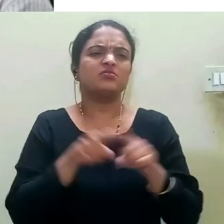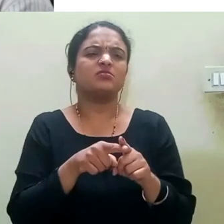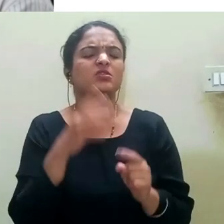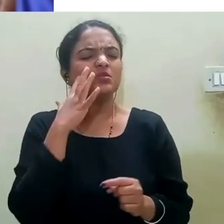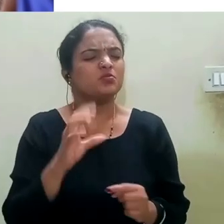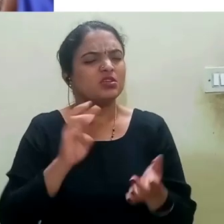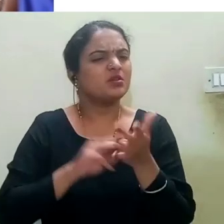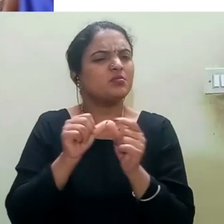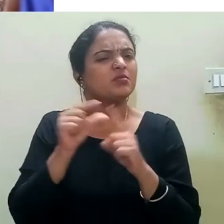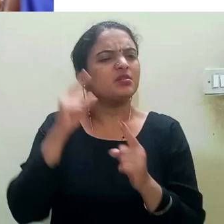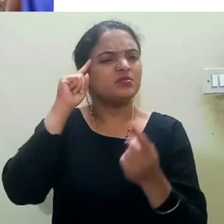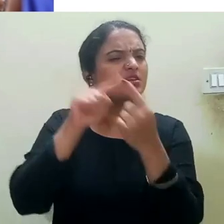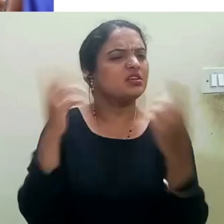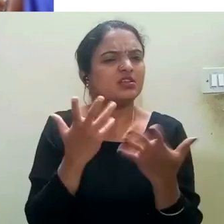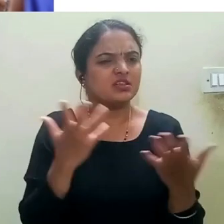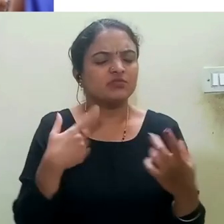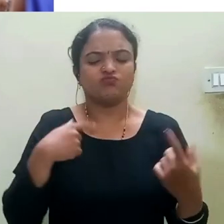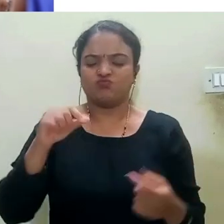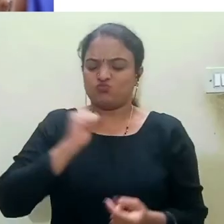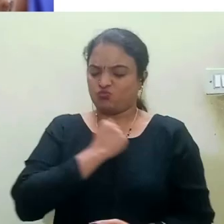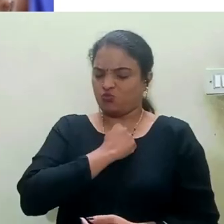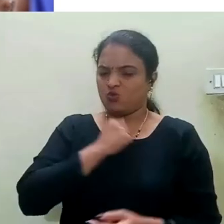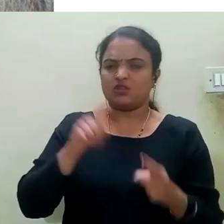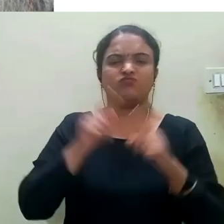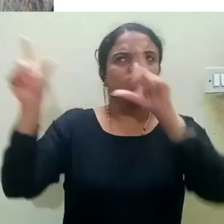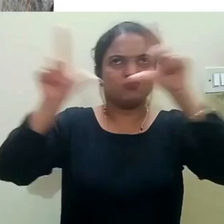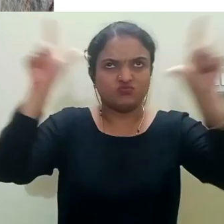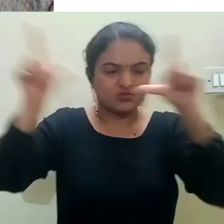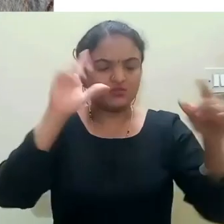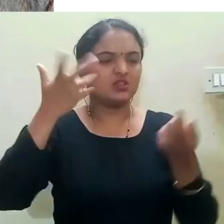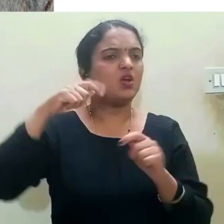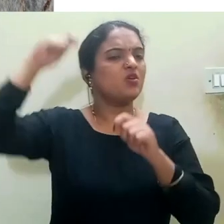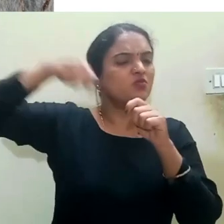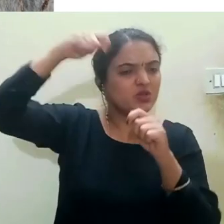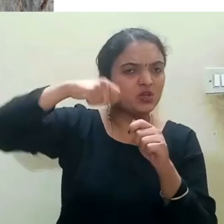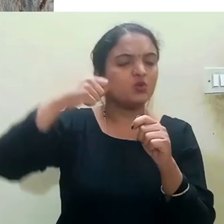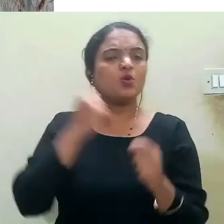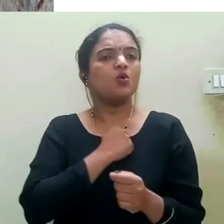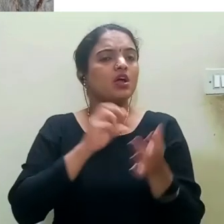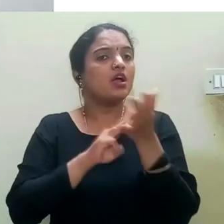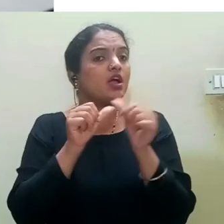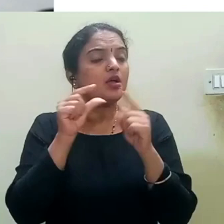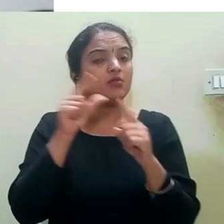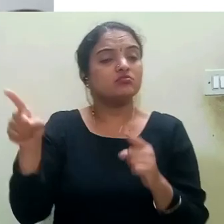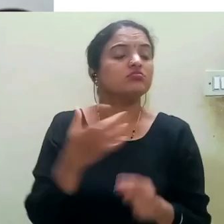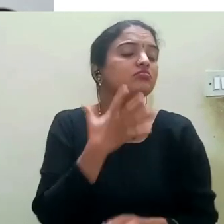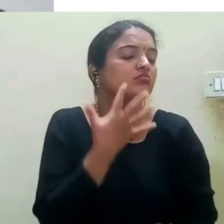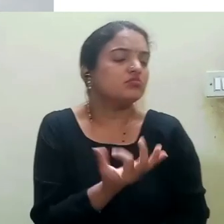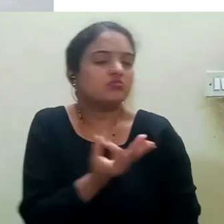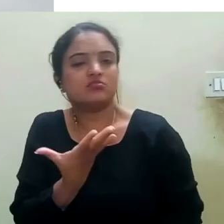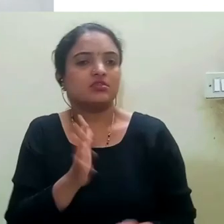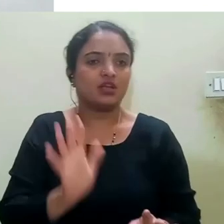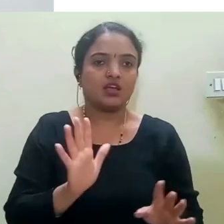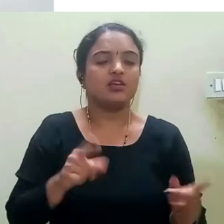the bridge between all of the very exciting content that we house, our collections, our exhibitions, and our